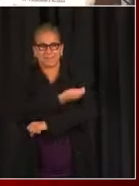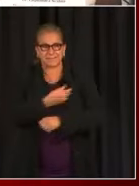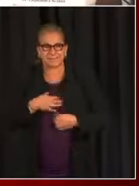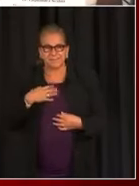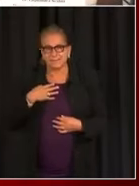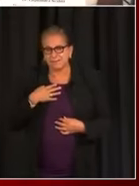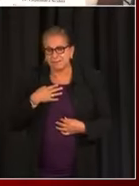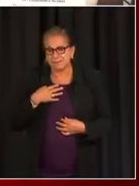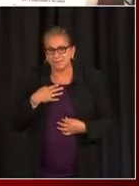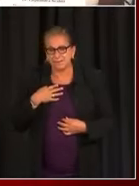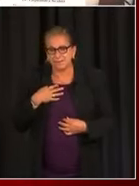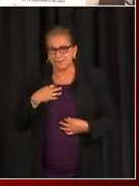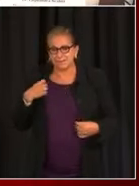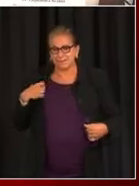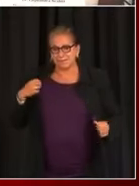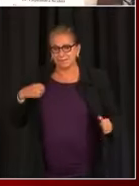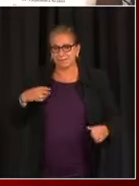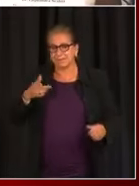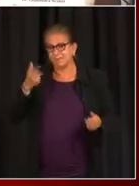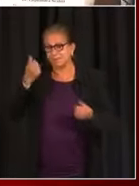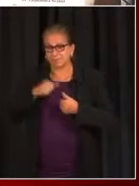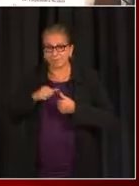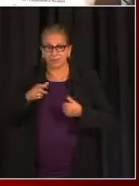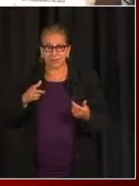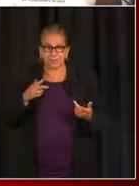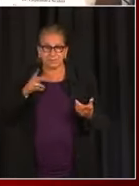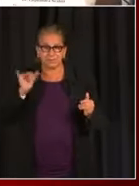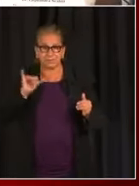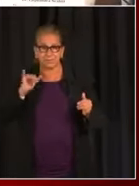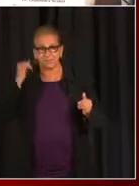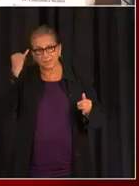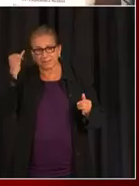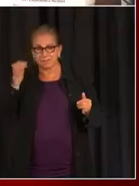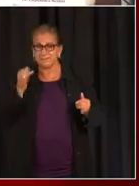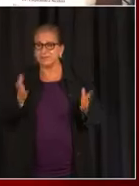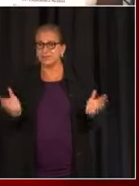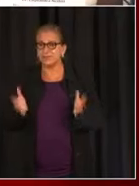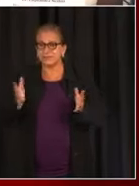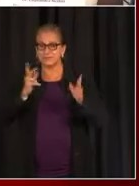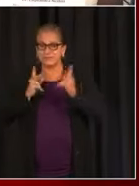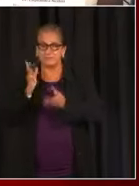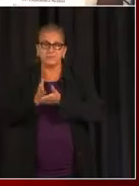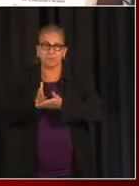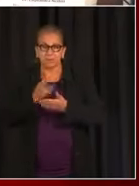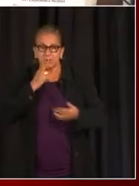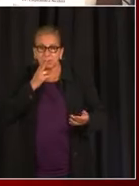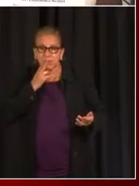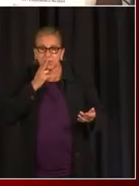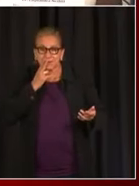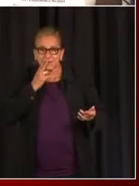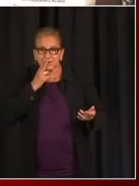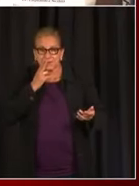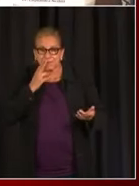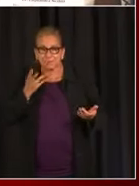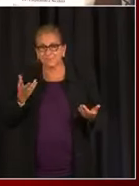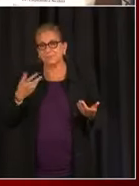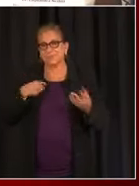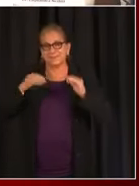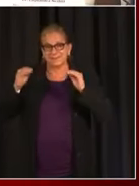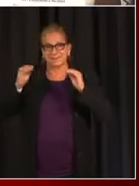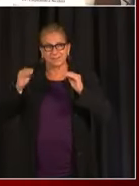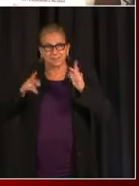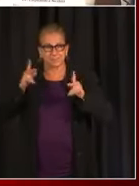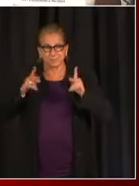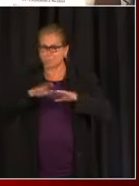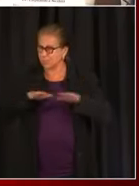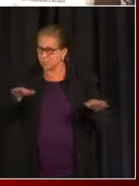gains we've made in smoking cessation and getting people to quit smoking because young people educate older folks, and we know